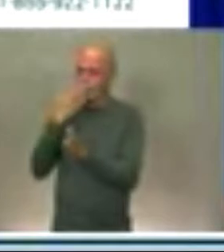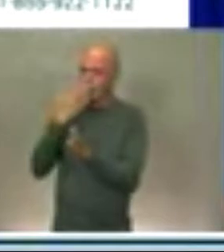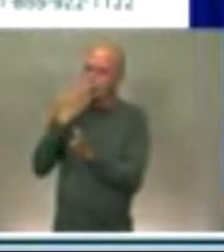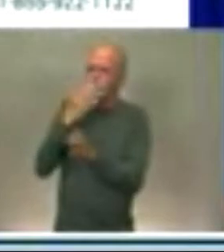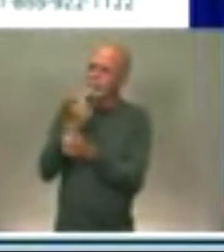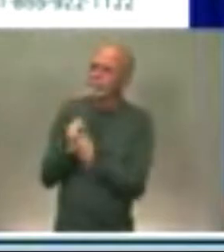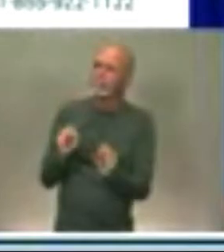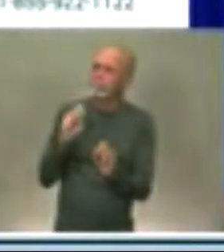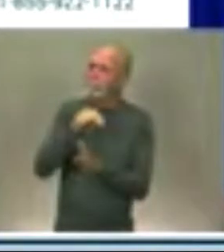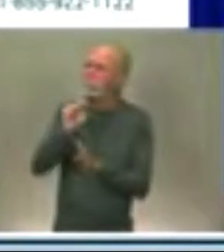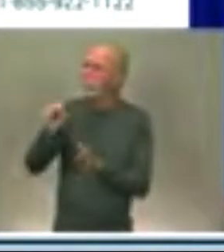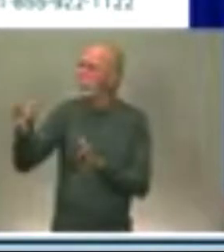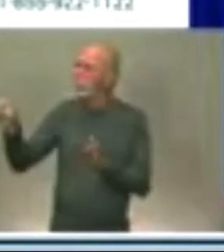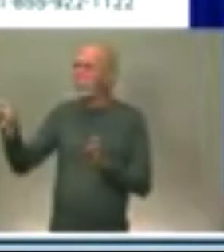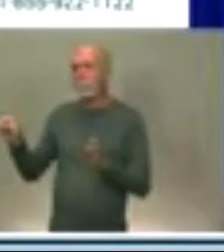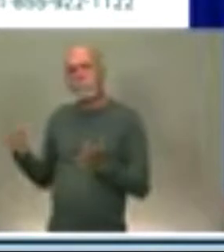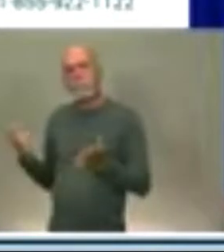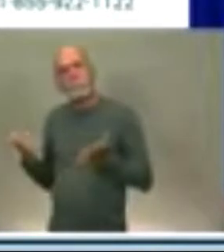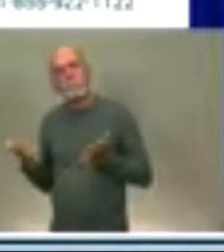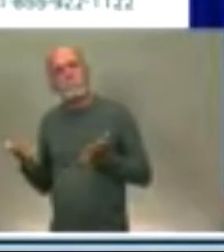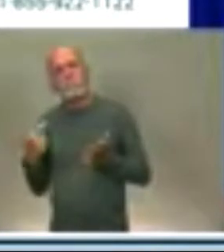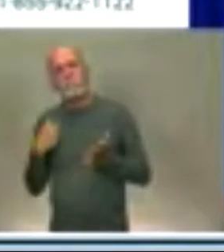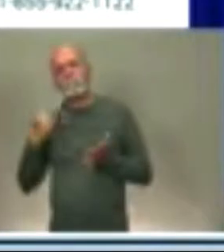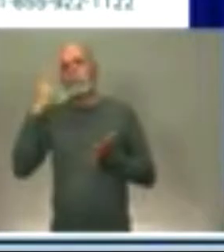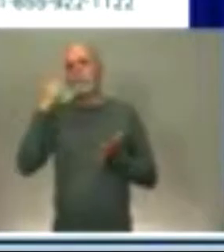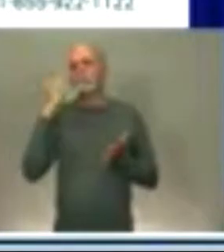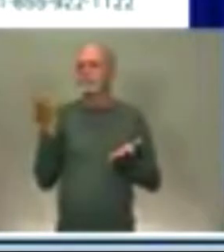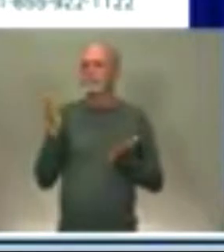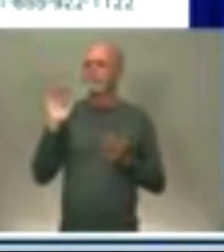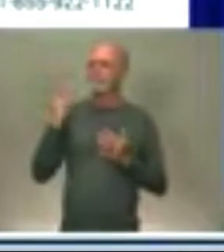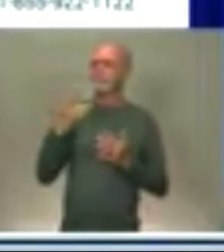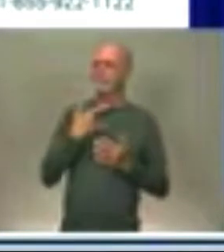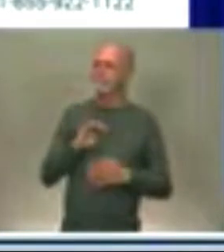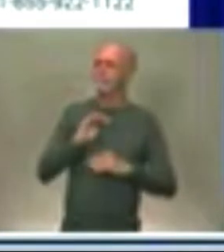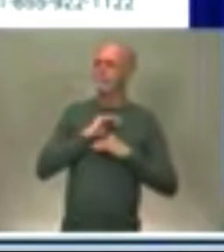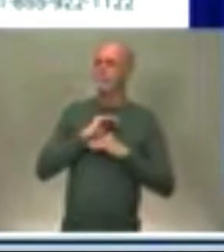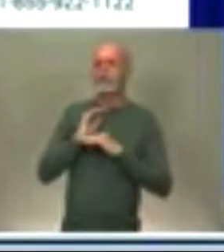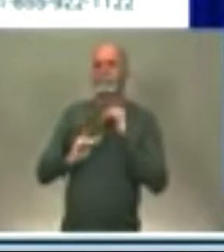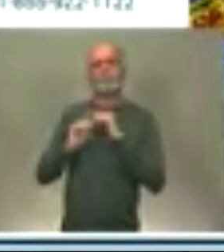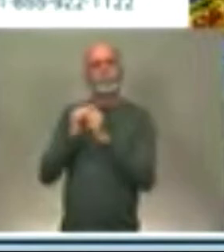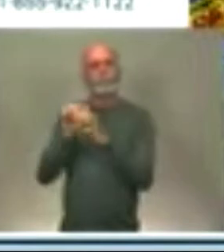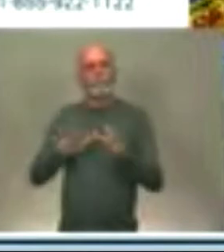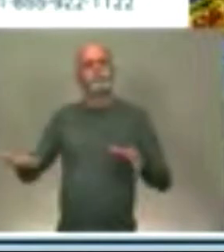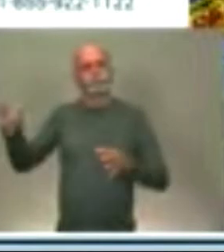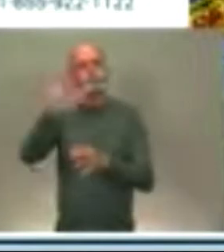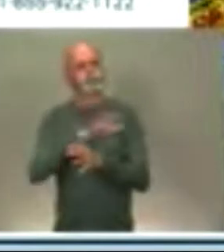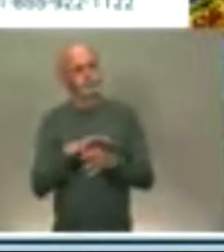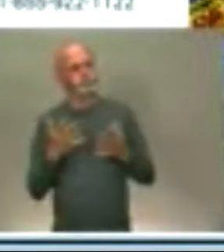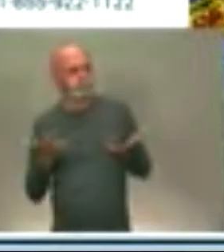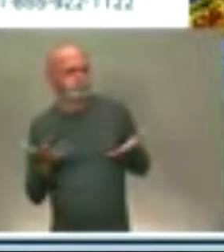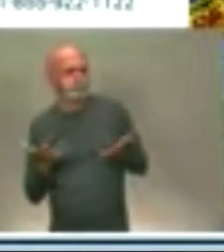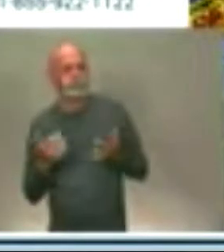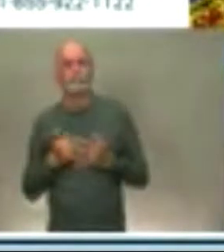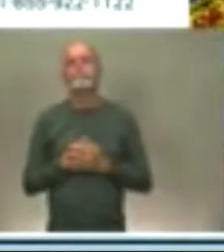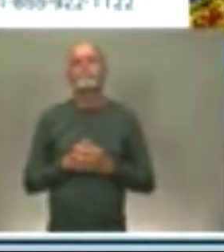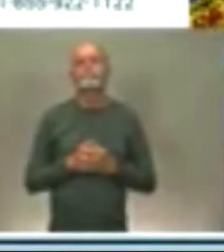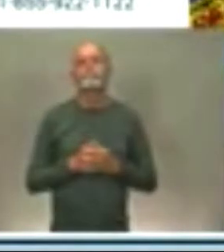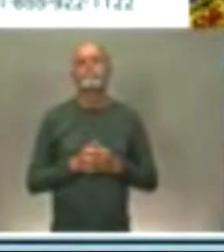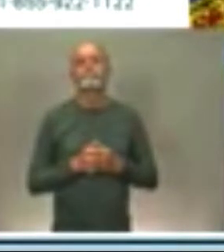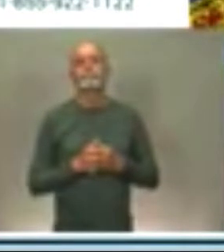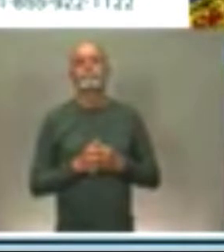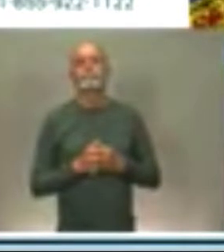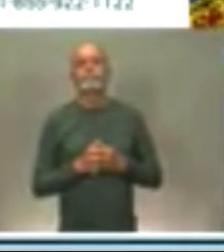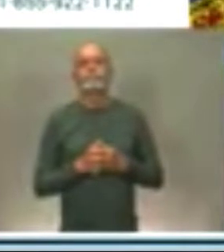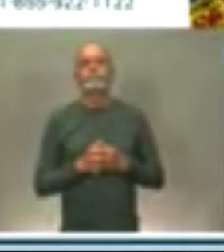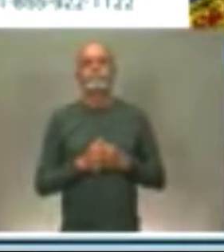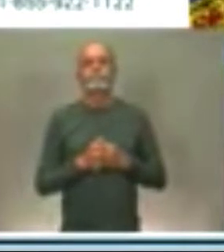I think that I had great comfort in the plan that I saw. Post-secondary institutions are moving forward with mandatory vaccinations. For